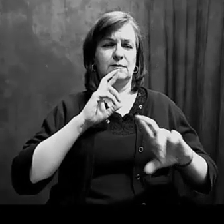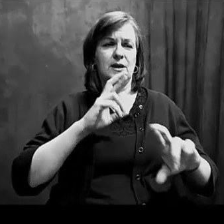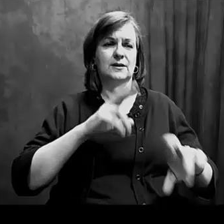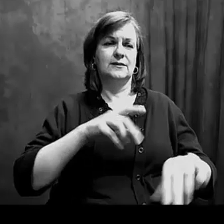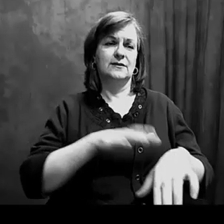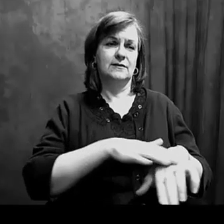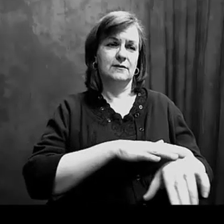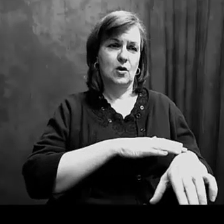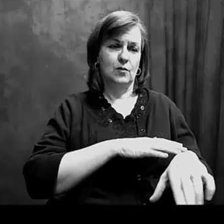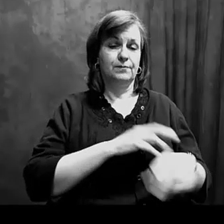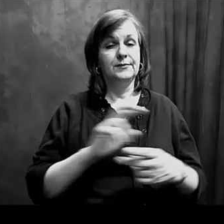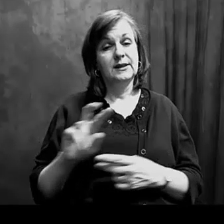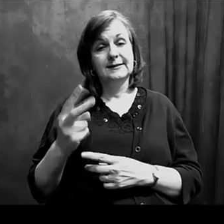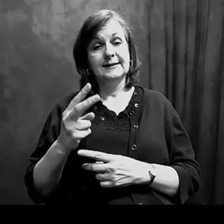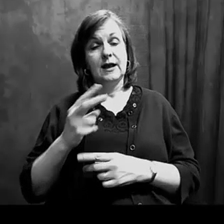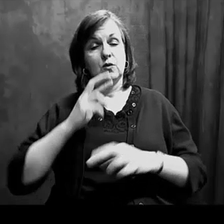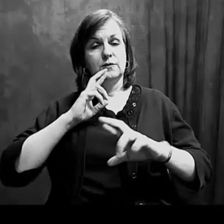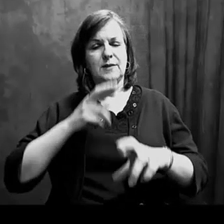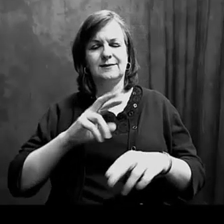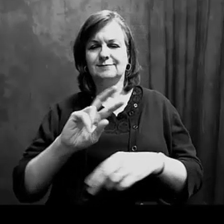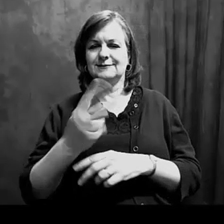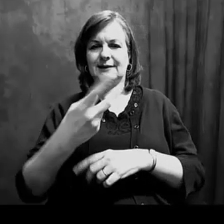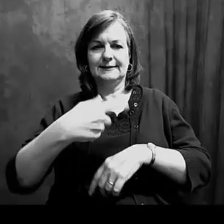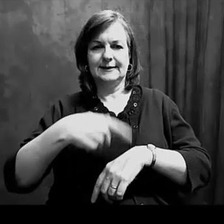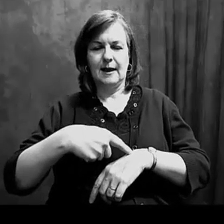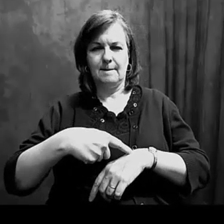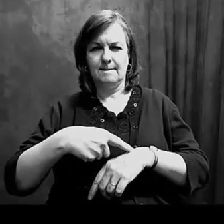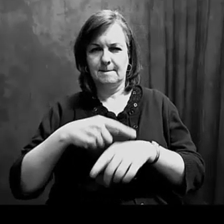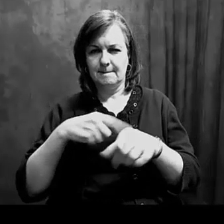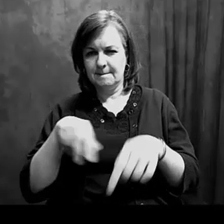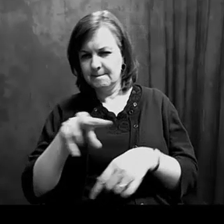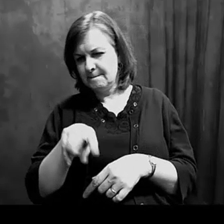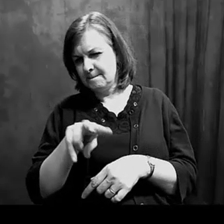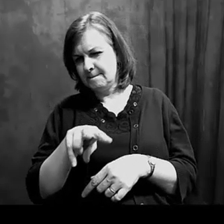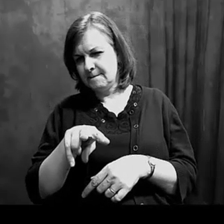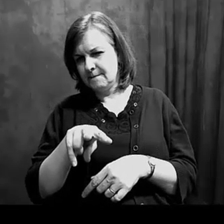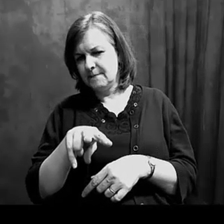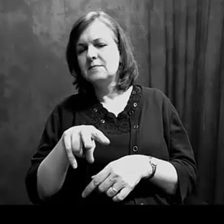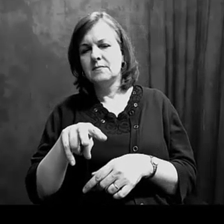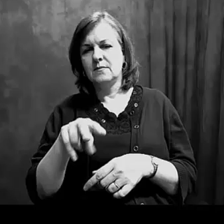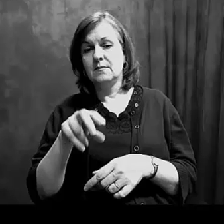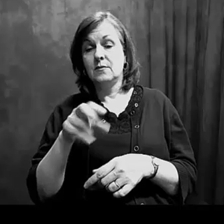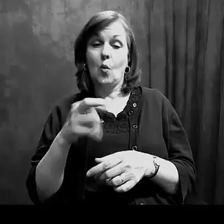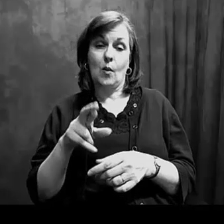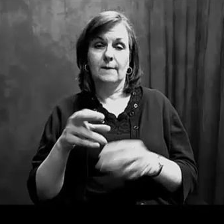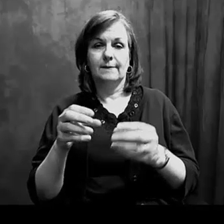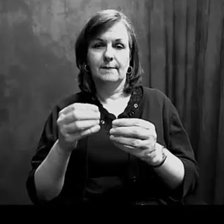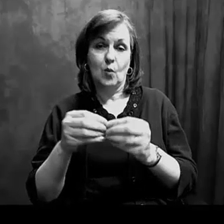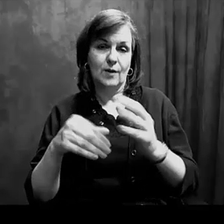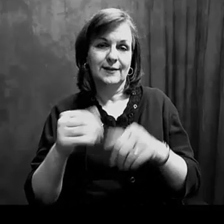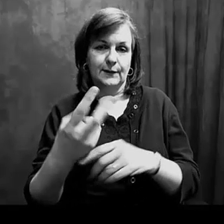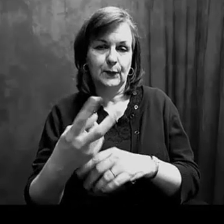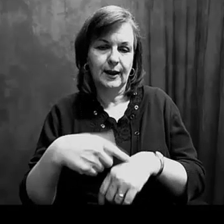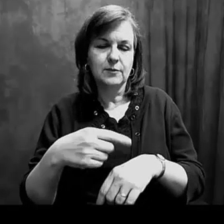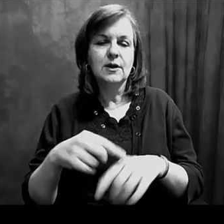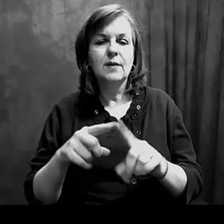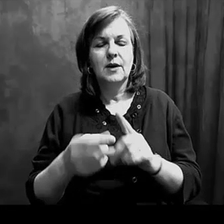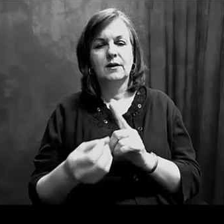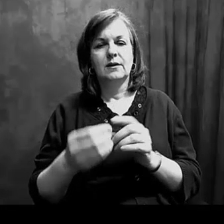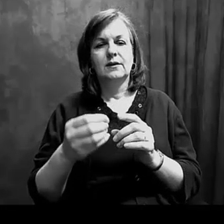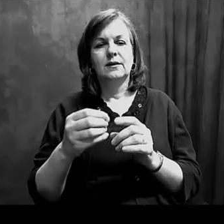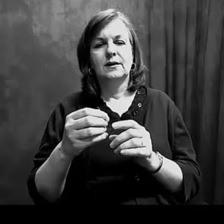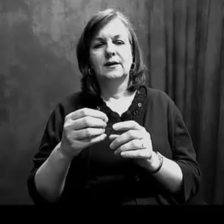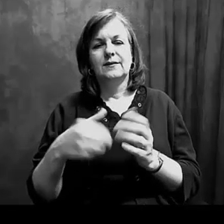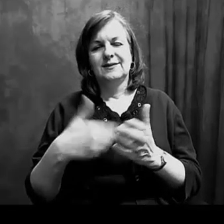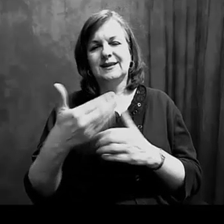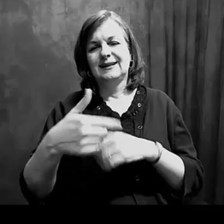slow. Secondary, it's the second time or more that you were